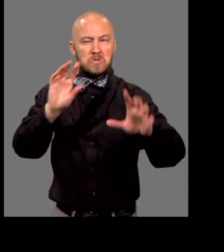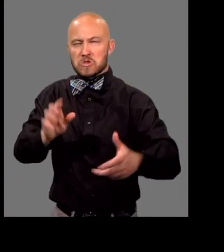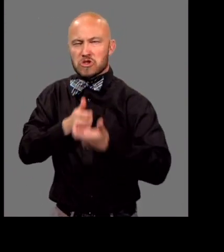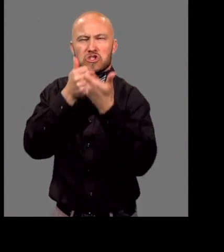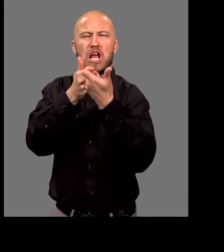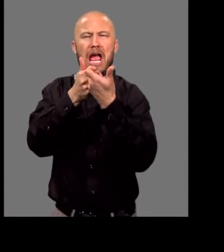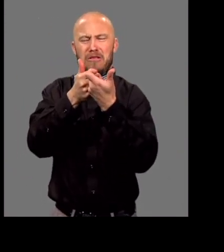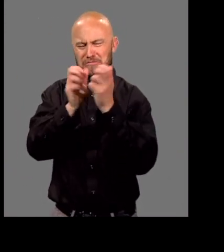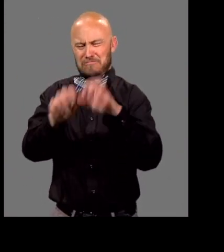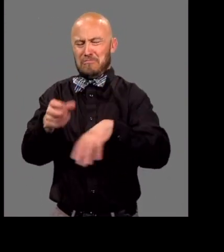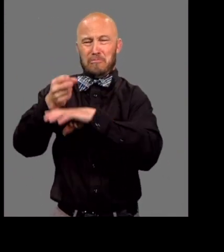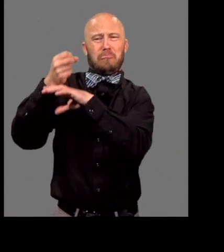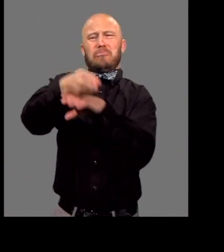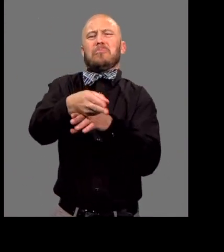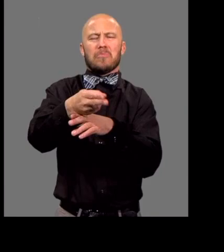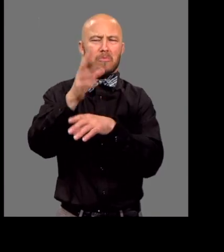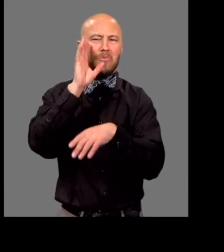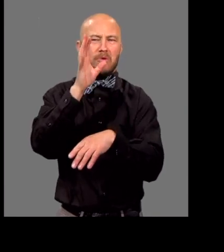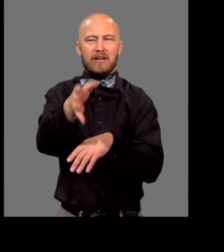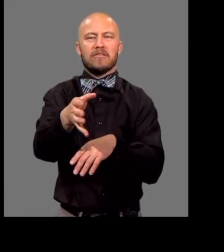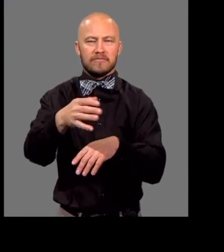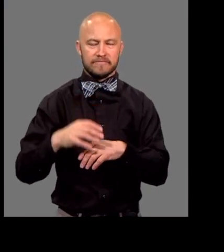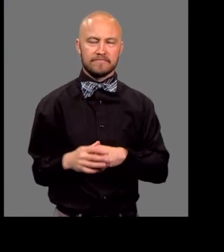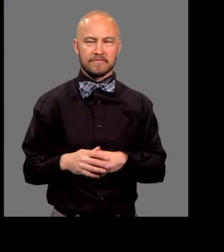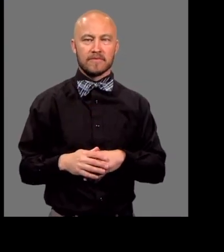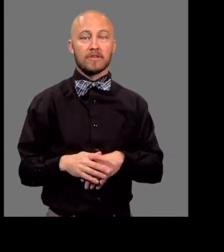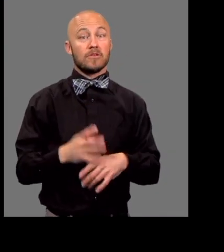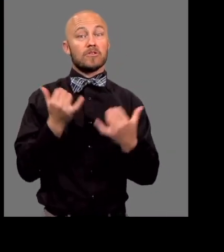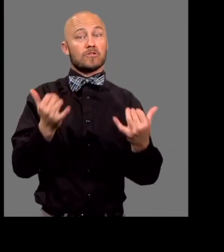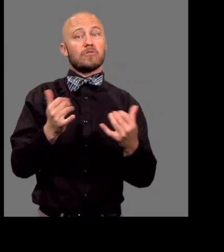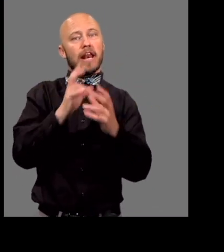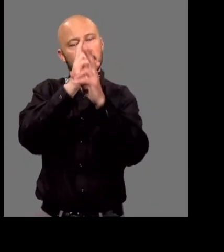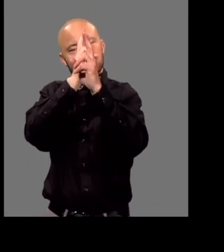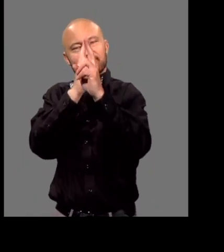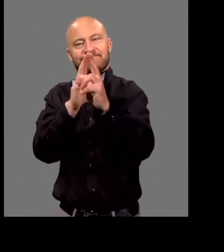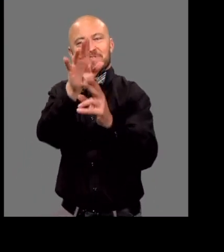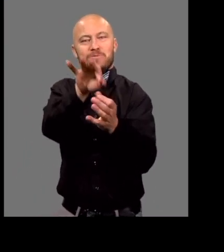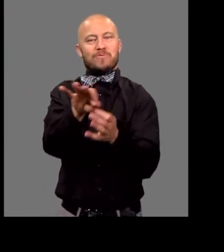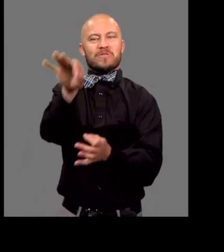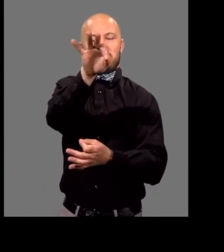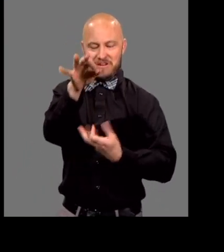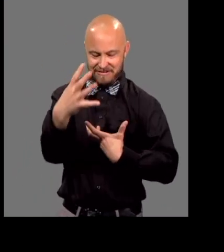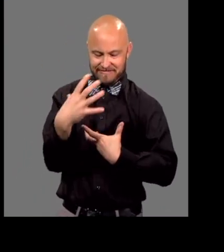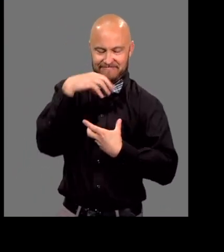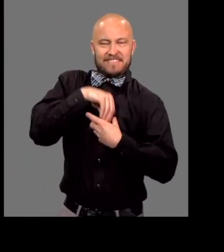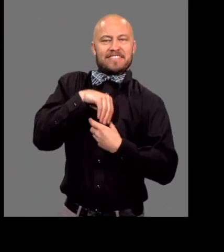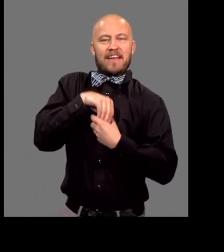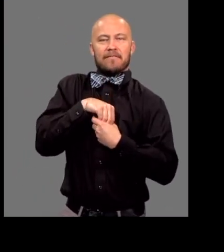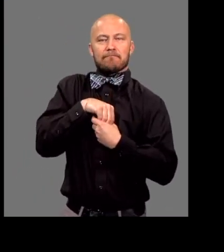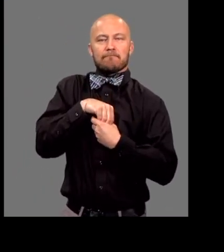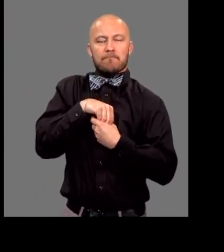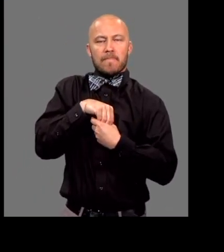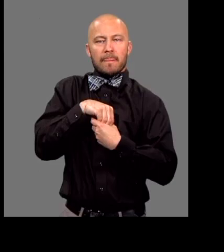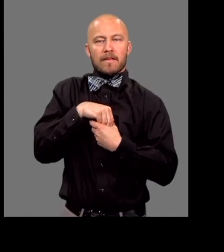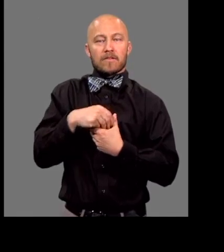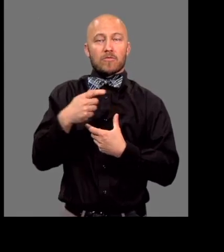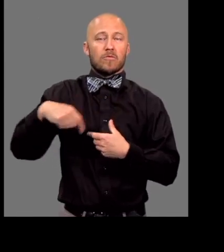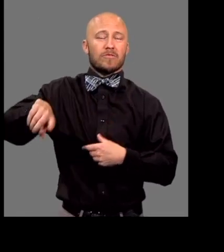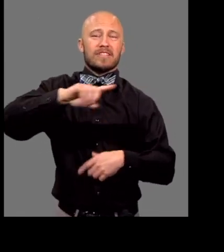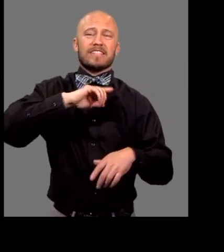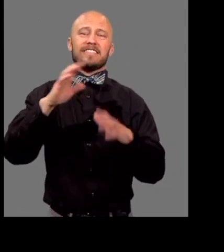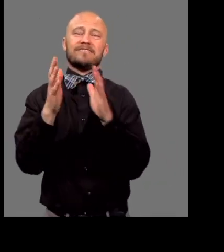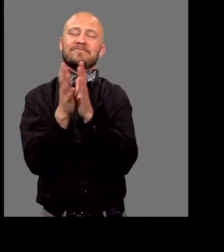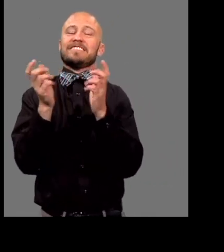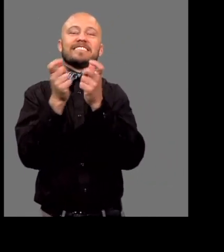me a challenge and I'll meet it with joy. Today we honor that spirit that is alive and well in each of you.